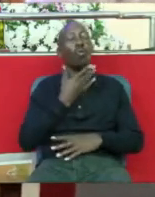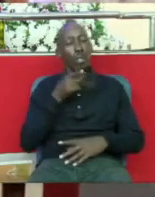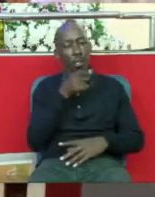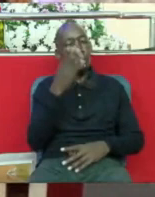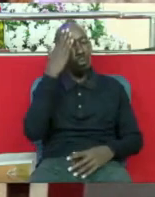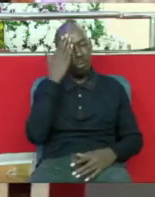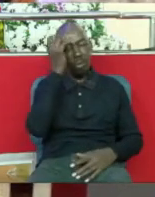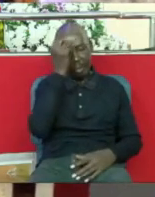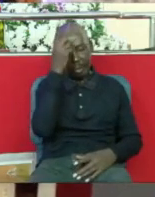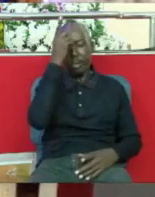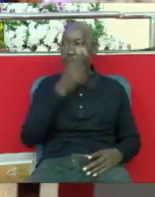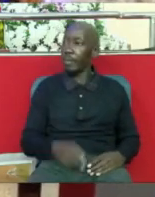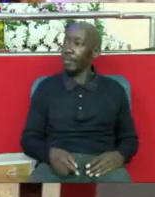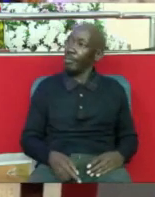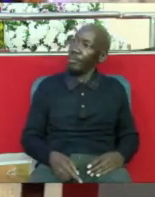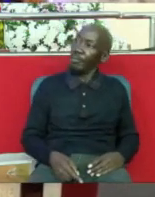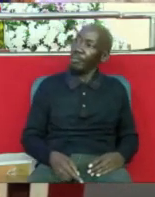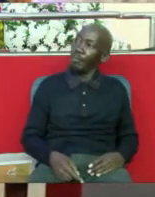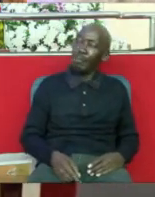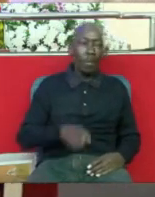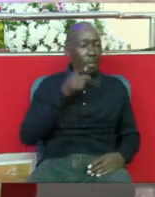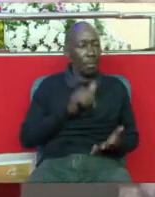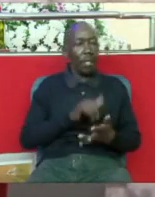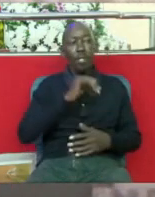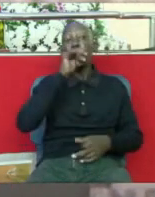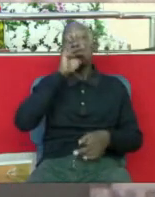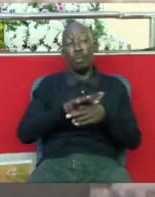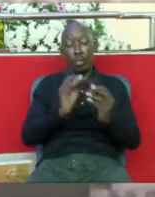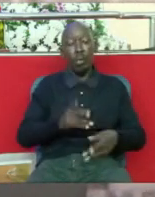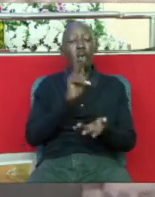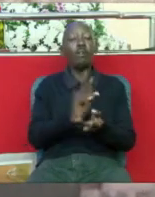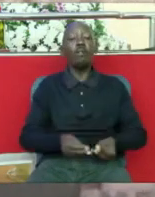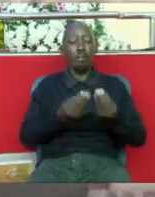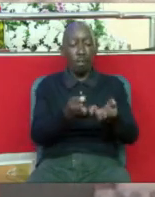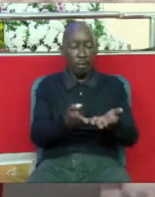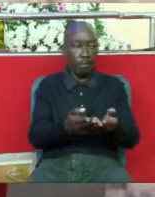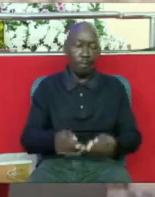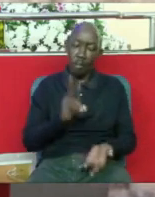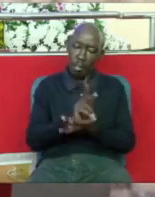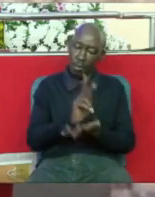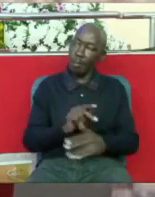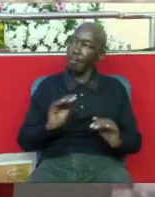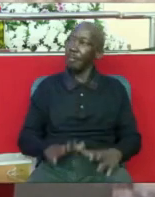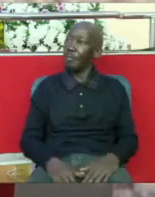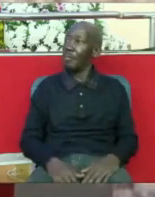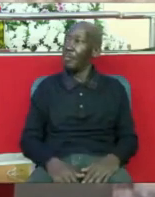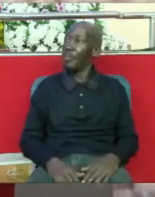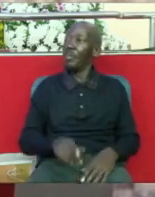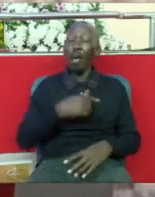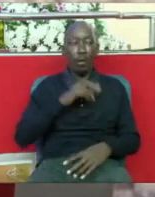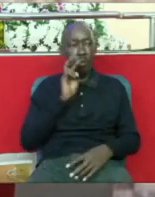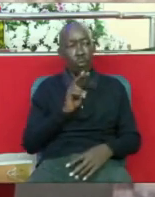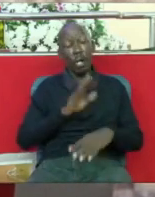Kwa sababu Mungu alitaka wajue. That he is the promise keeper. Kwamba yeye ni Mungu ambaye anaweka ahadi. Perhaps looking